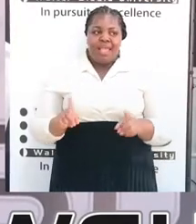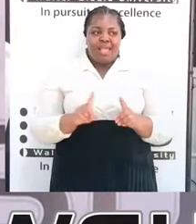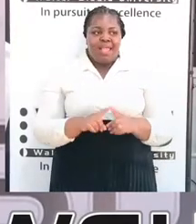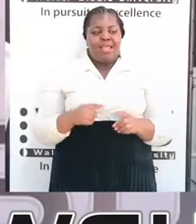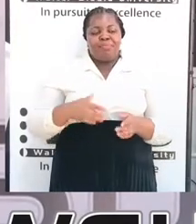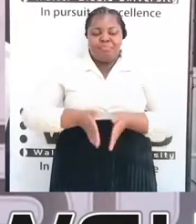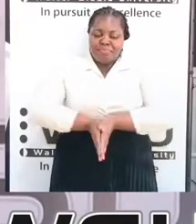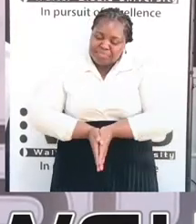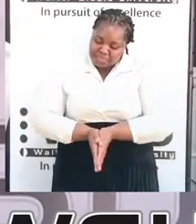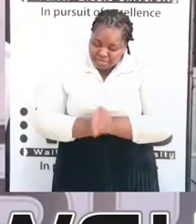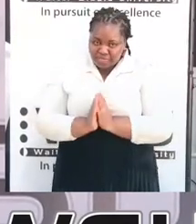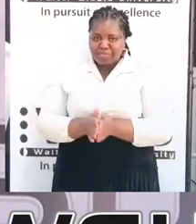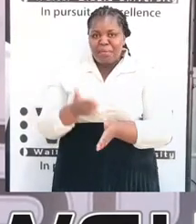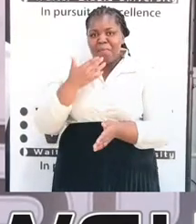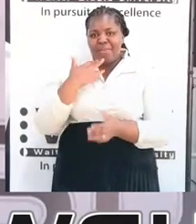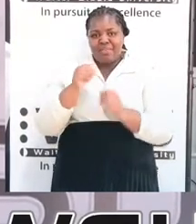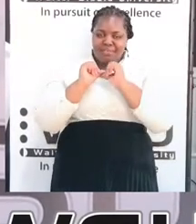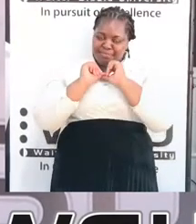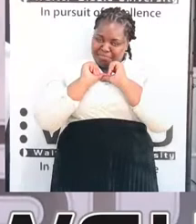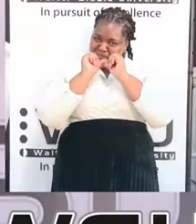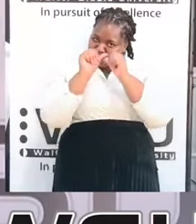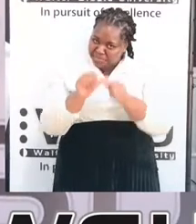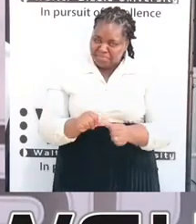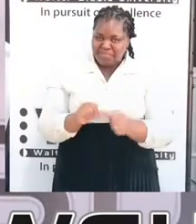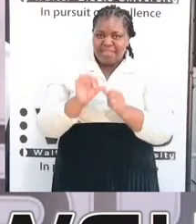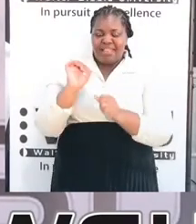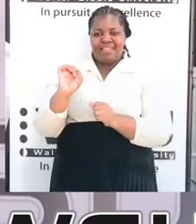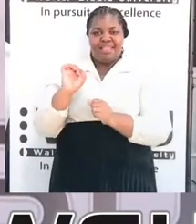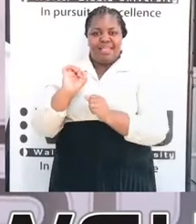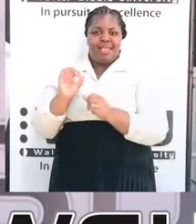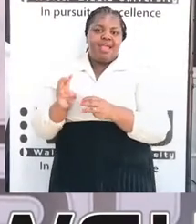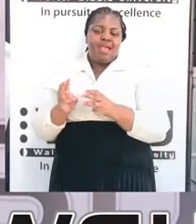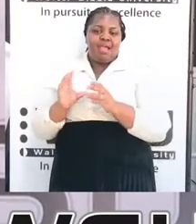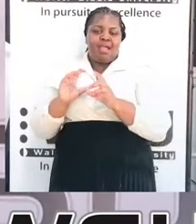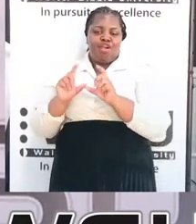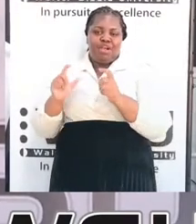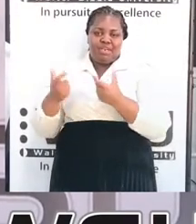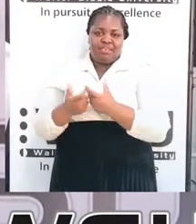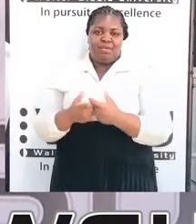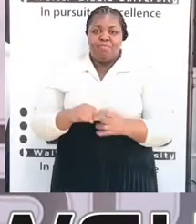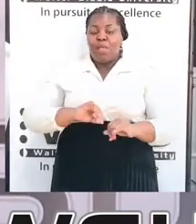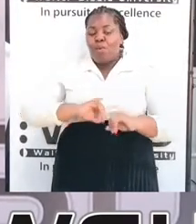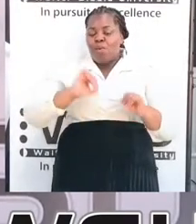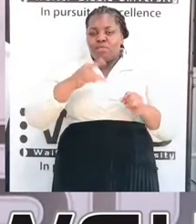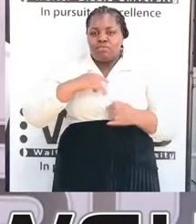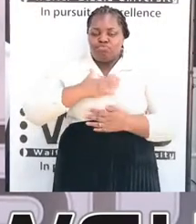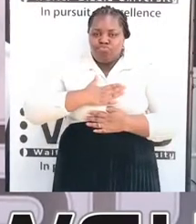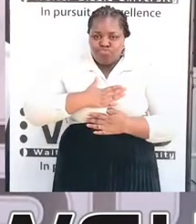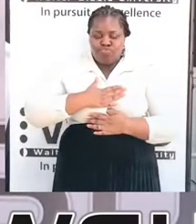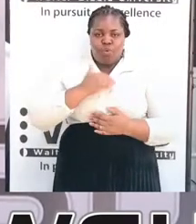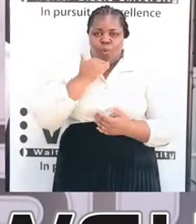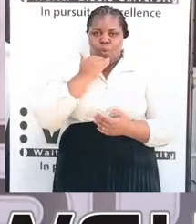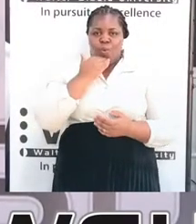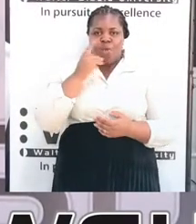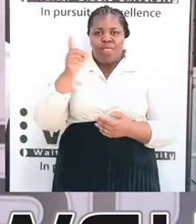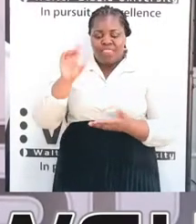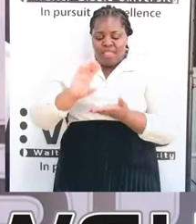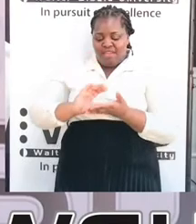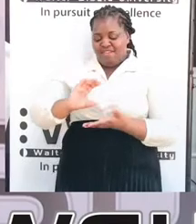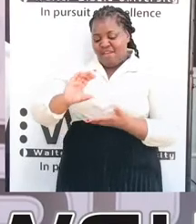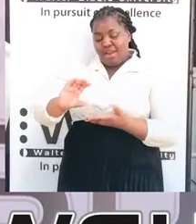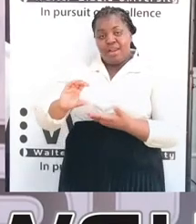urge them to continue in their endeavors. A special word of appreciation also to our